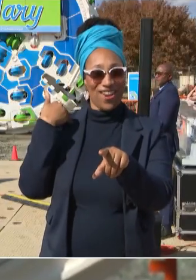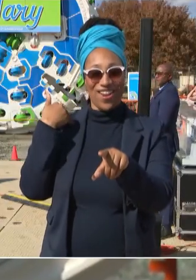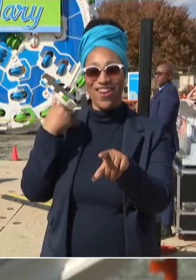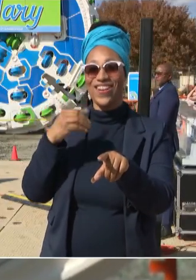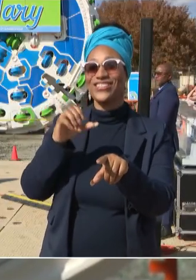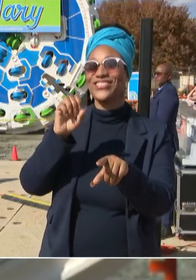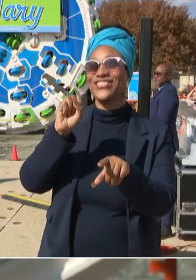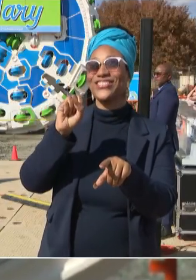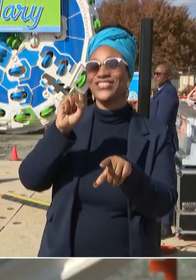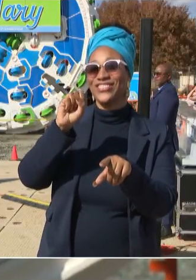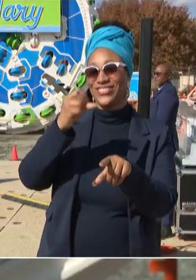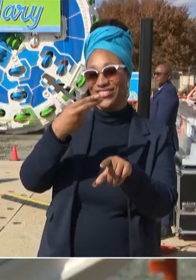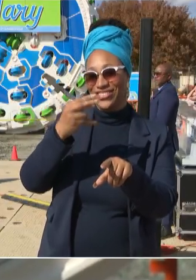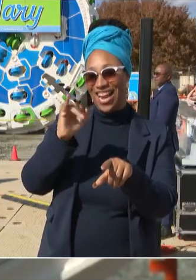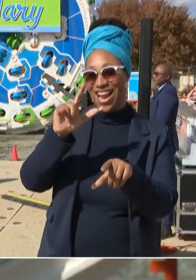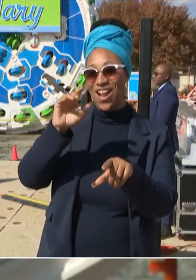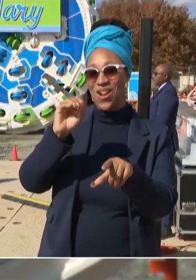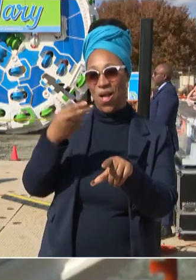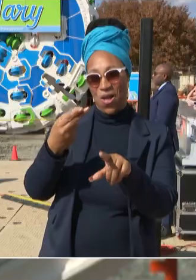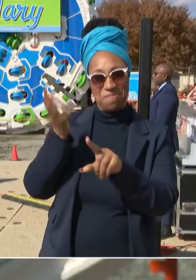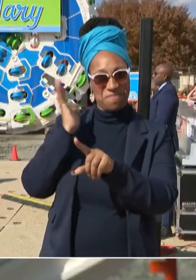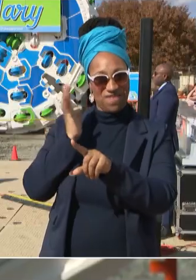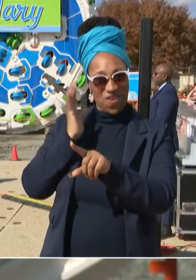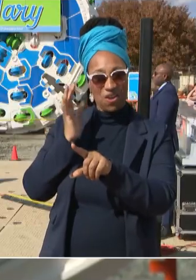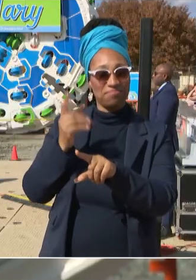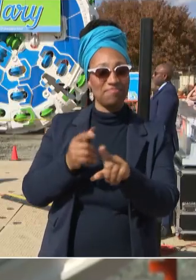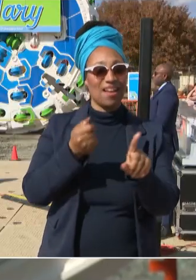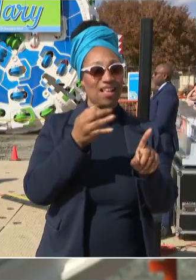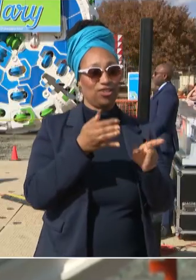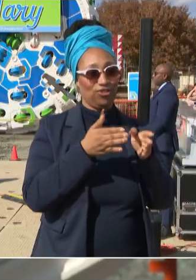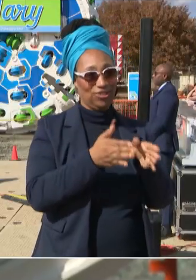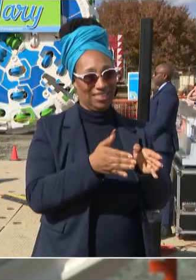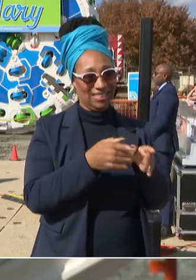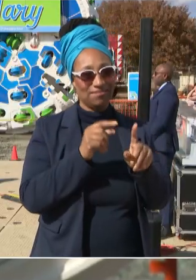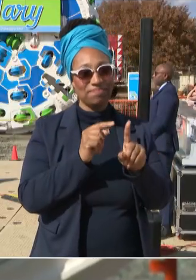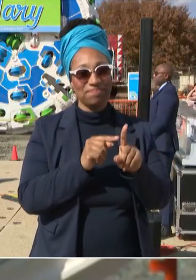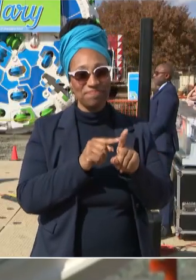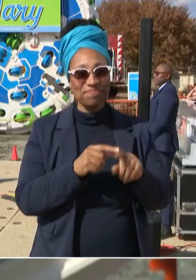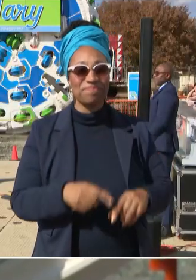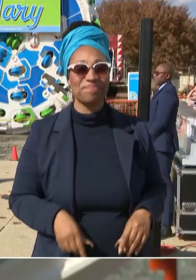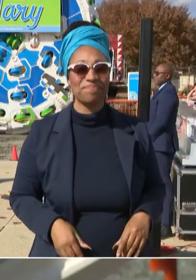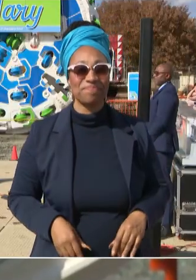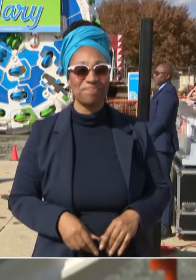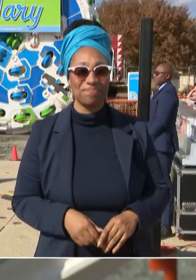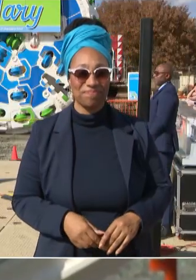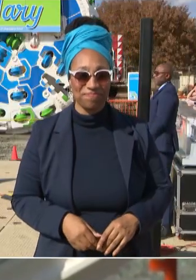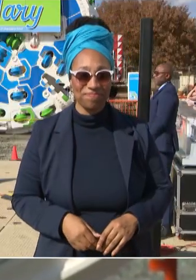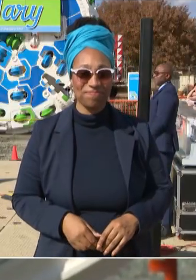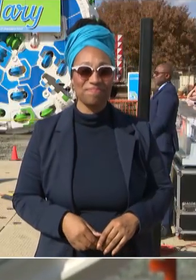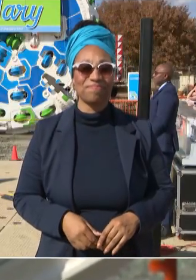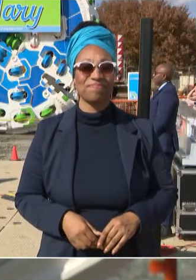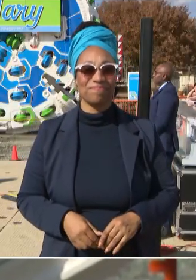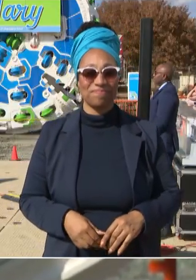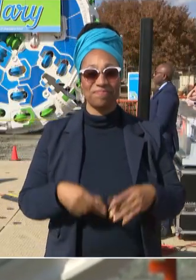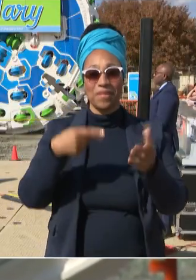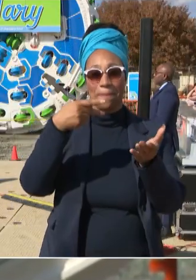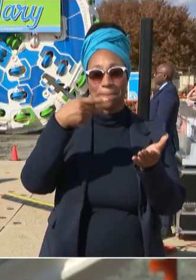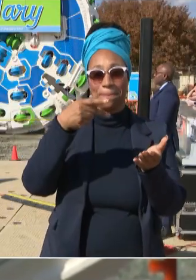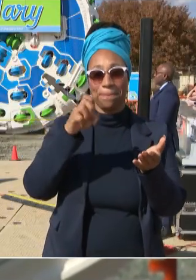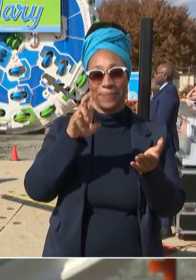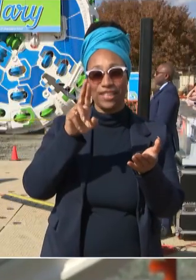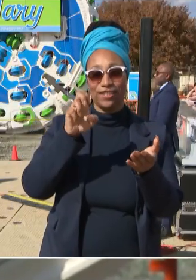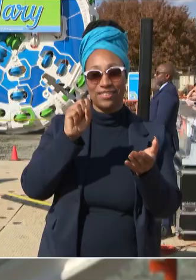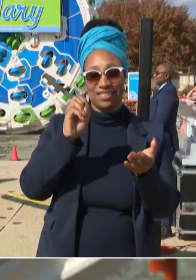Among Reverend Peterson's many scholarly accomplishments and his leadership in community service, I would like to highlight